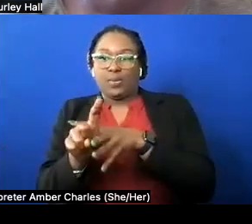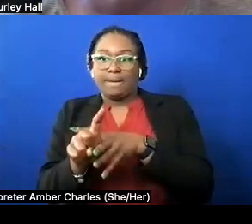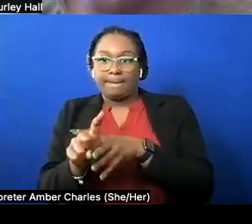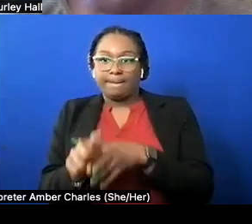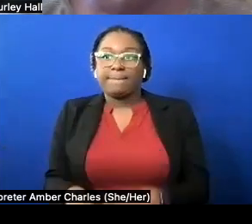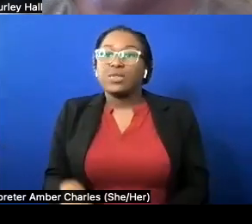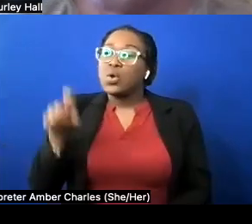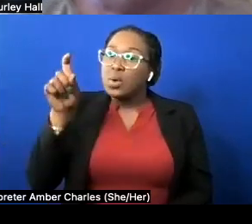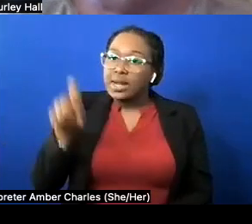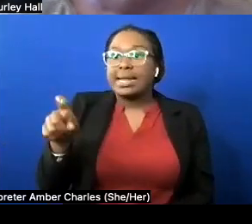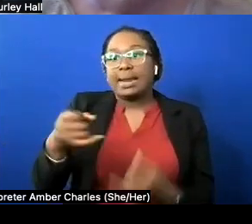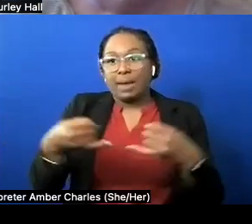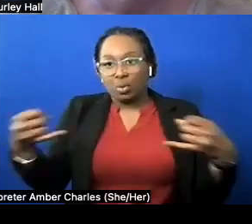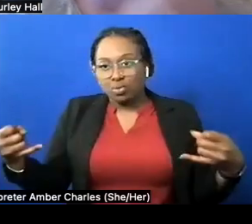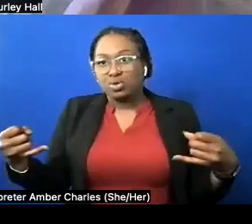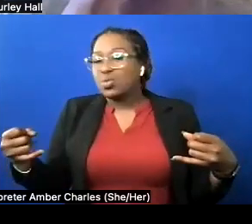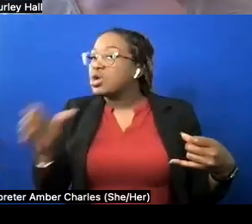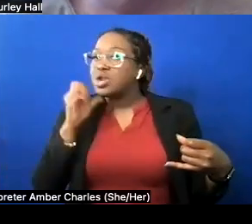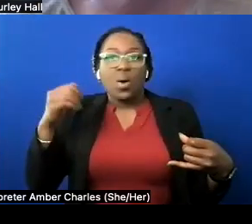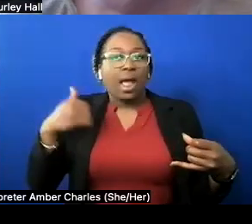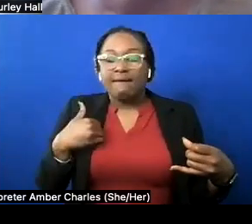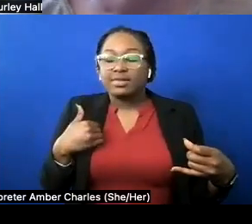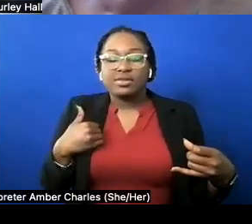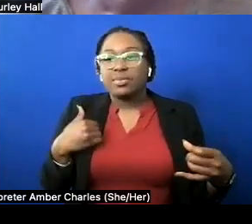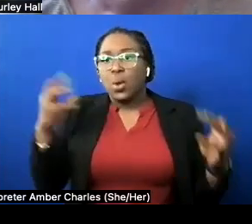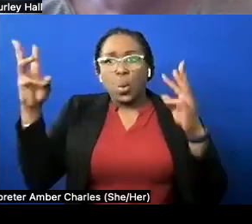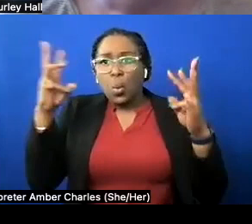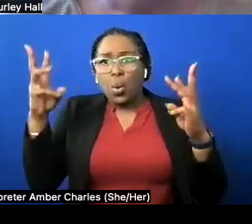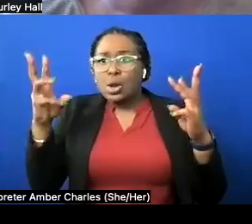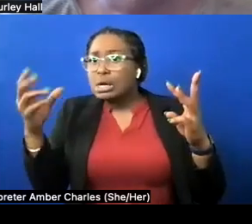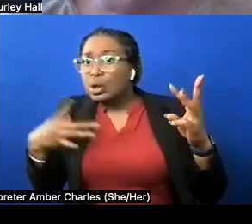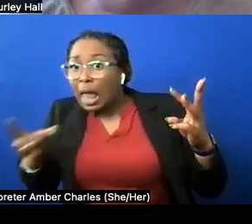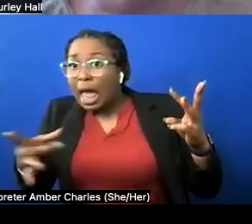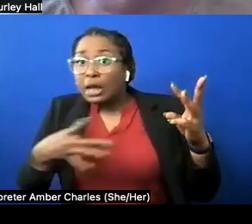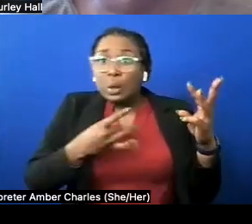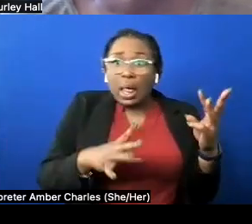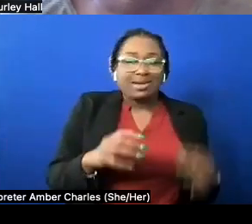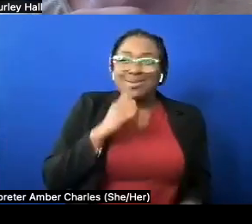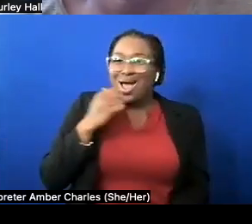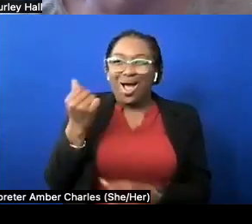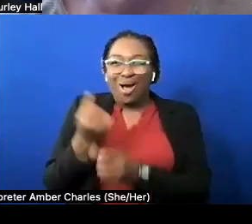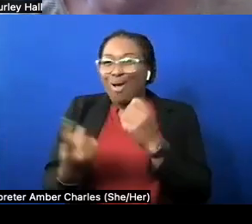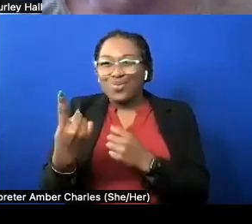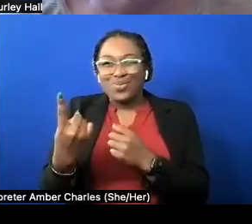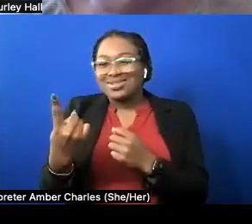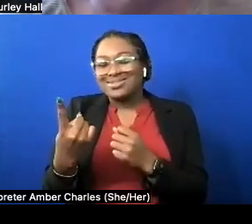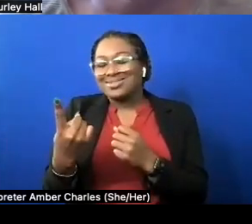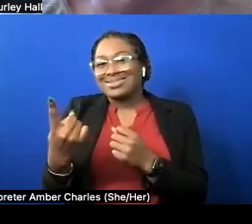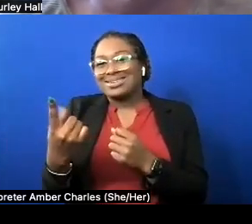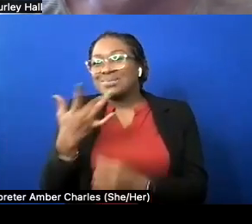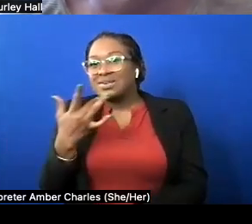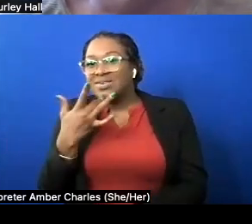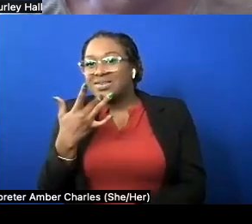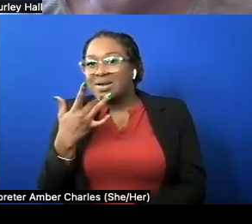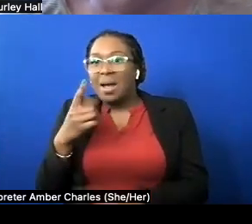need boundaries and we don't have to be worrying about who doesn't like it or not, because I'm not everyone's cup of tea, but I'm someone's Ting or Milo.